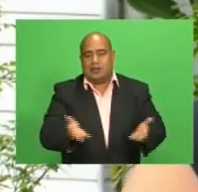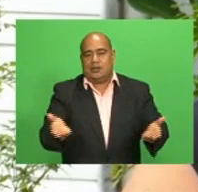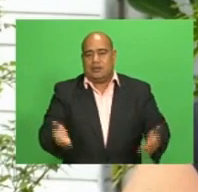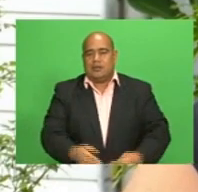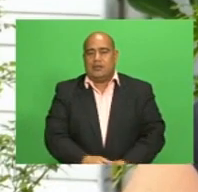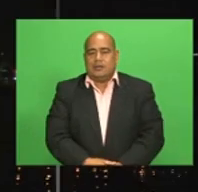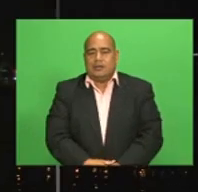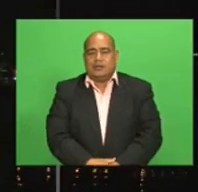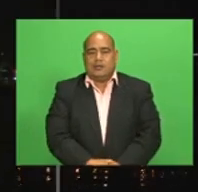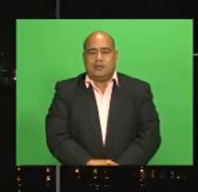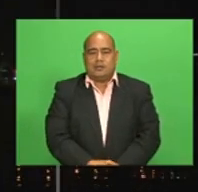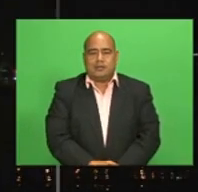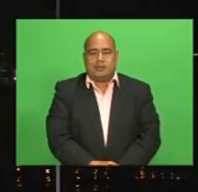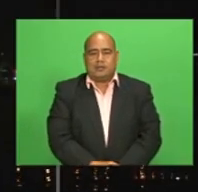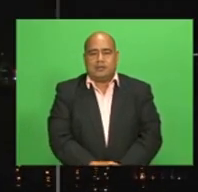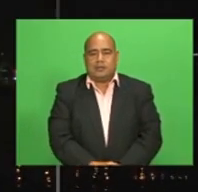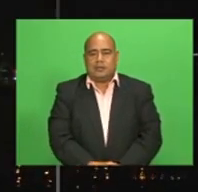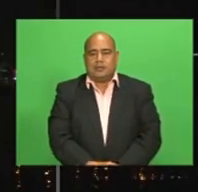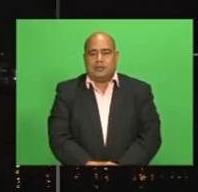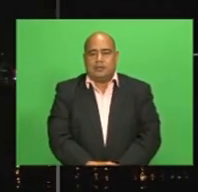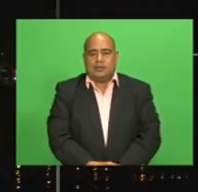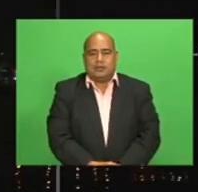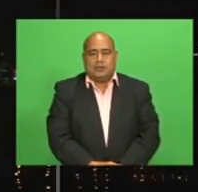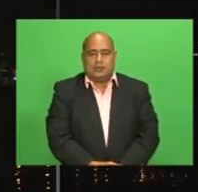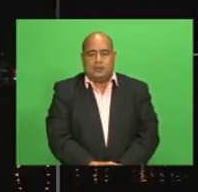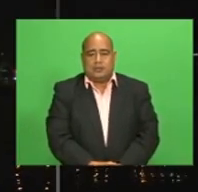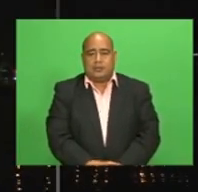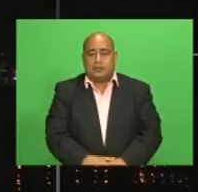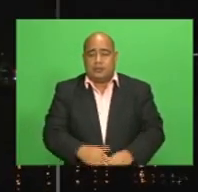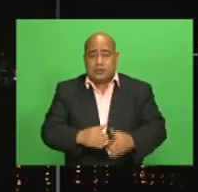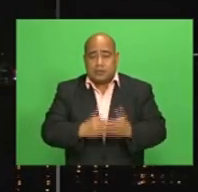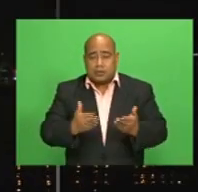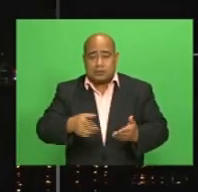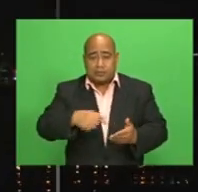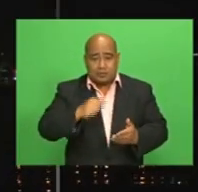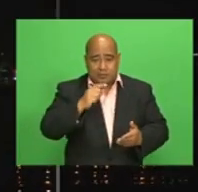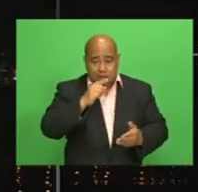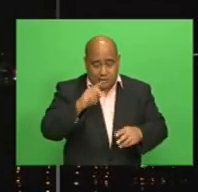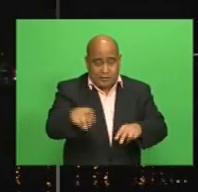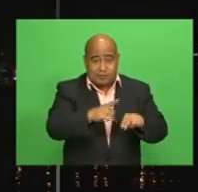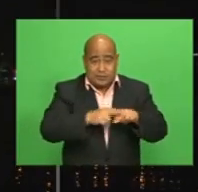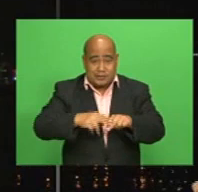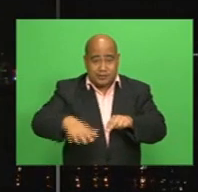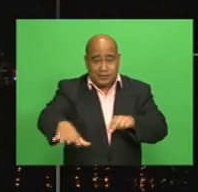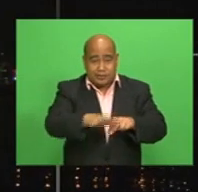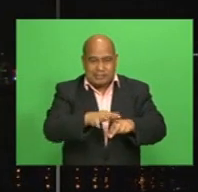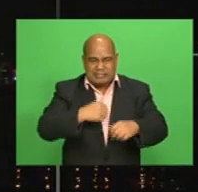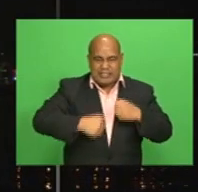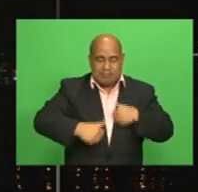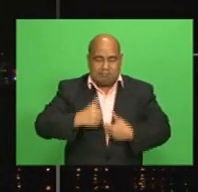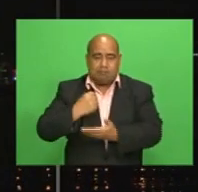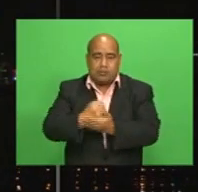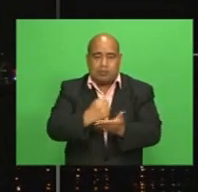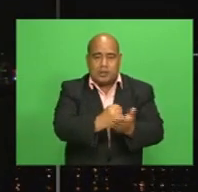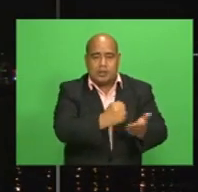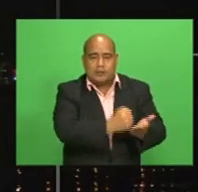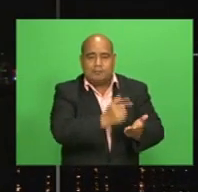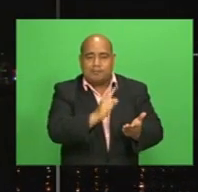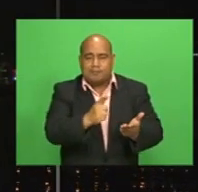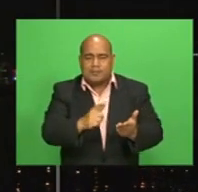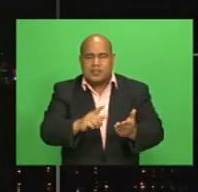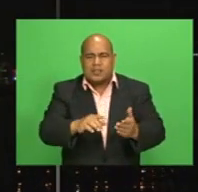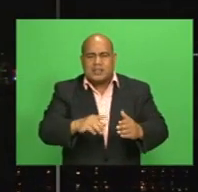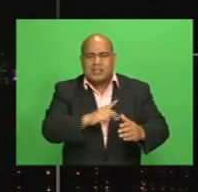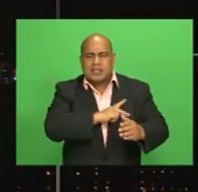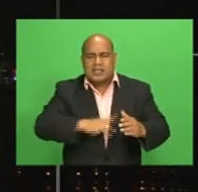FBC News. In an effort to assist Fijians who are struggling, Burger King today donated $9,000 to the